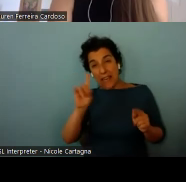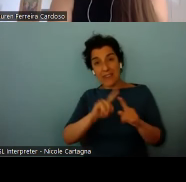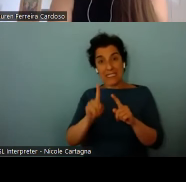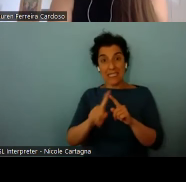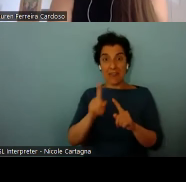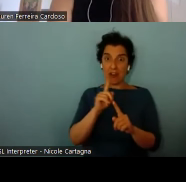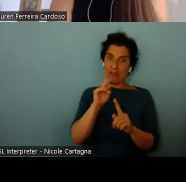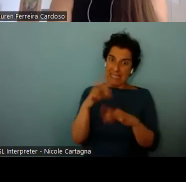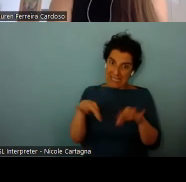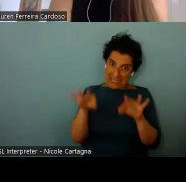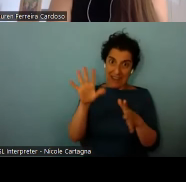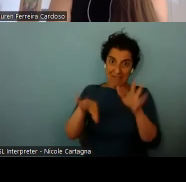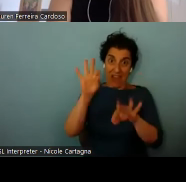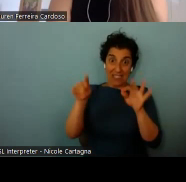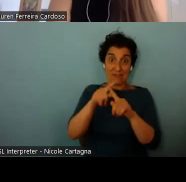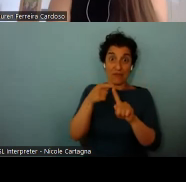presentations.